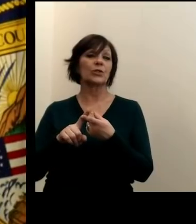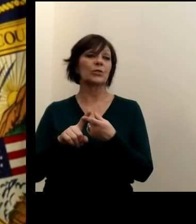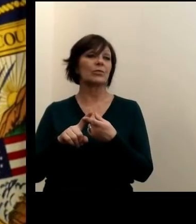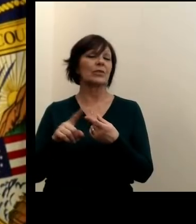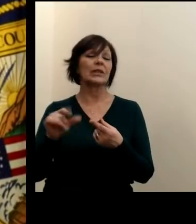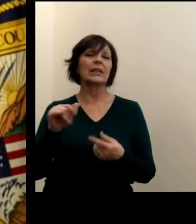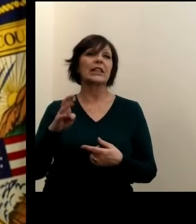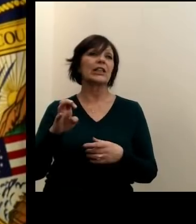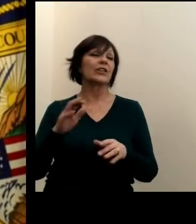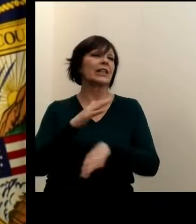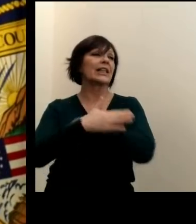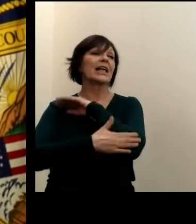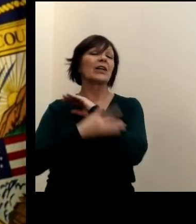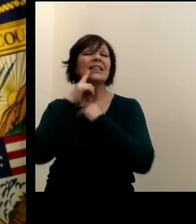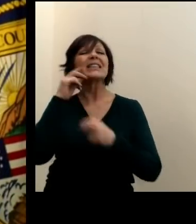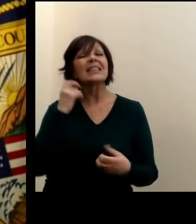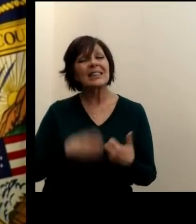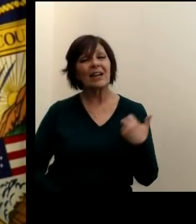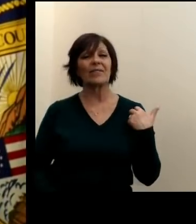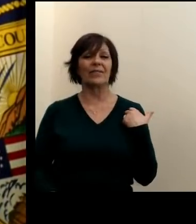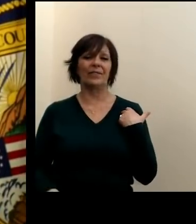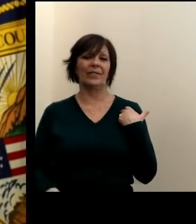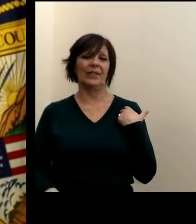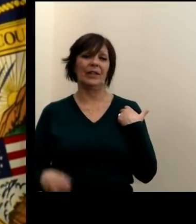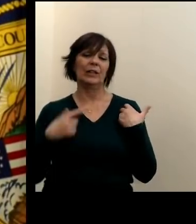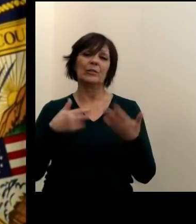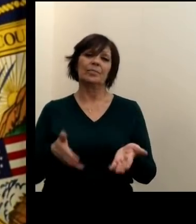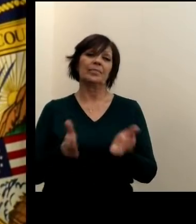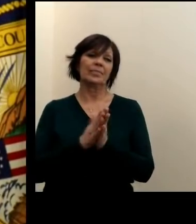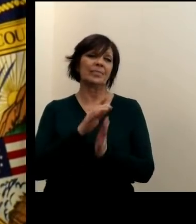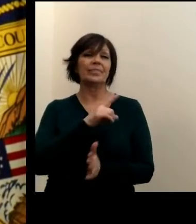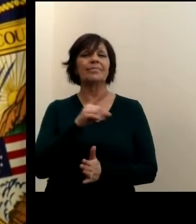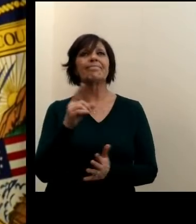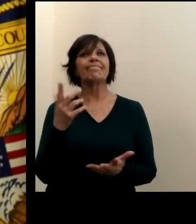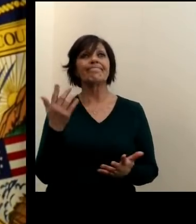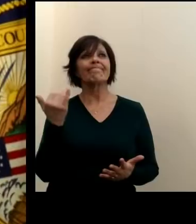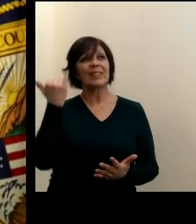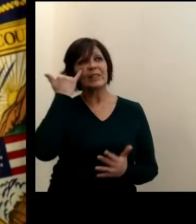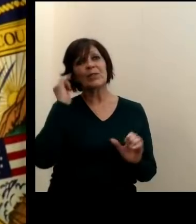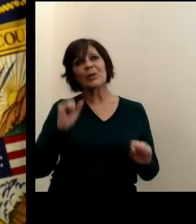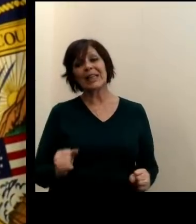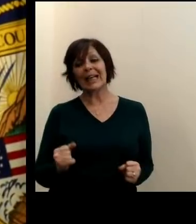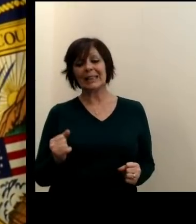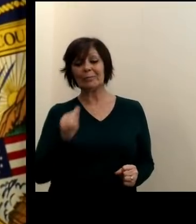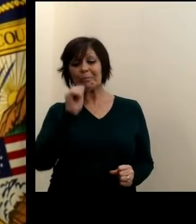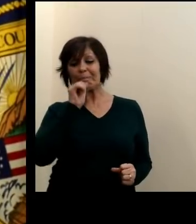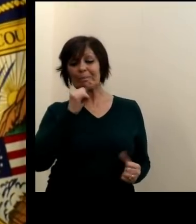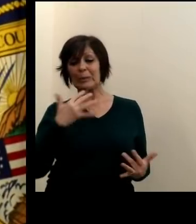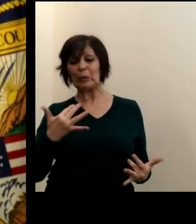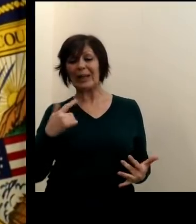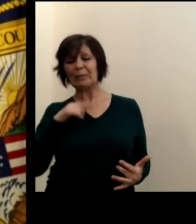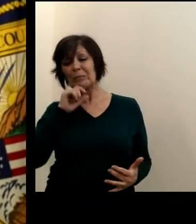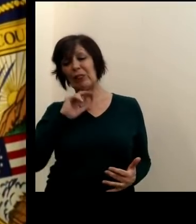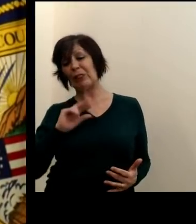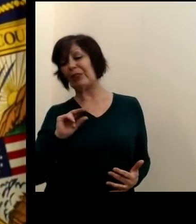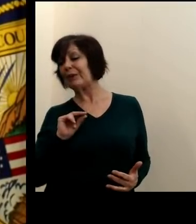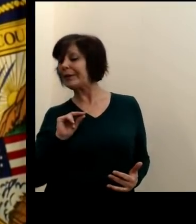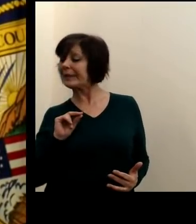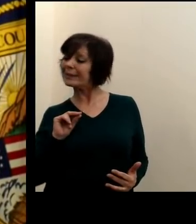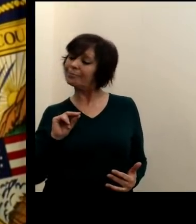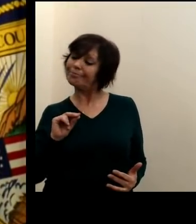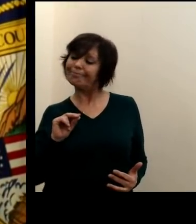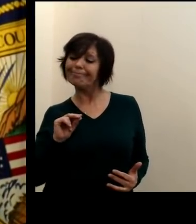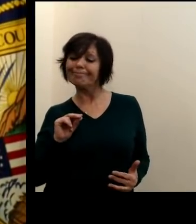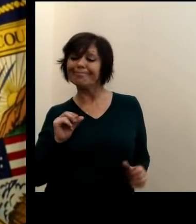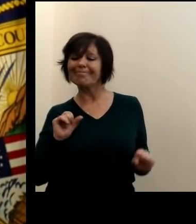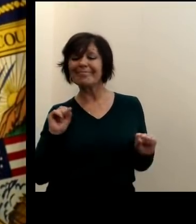Health. It's tough. And we're just asking those to think, you know what, I'm 30 years old, I technically qualify because of the